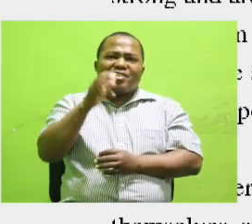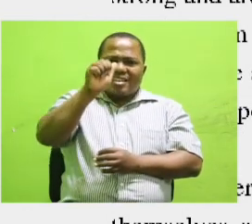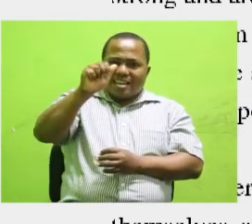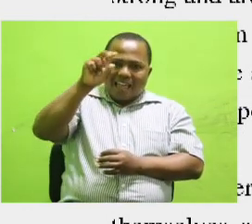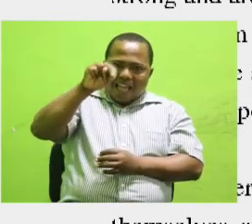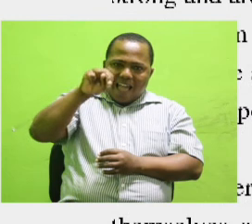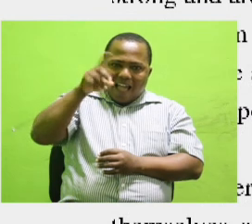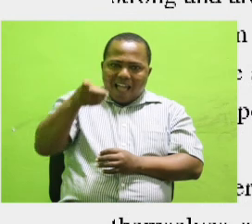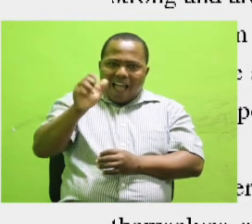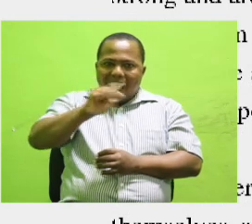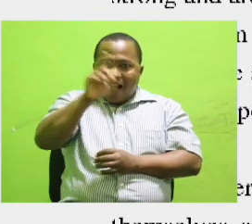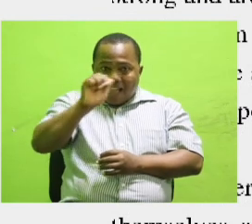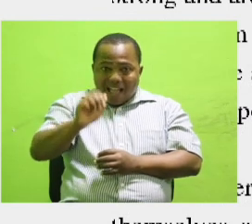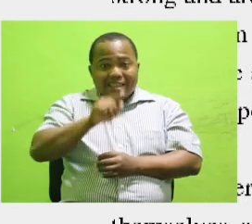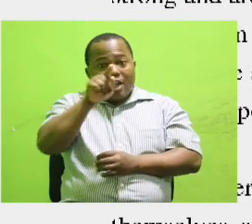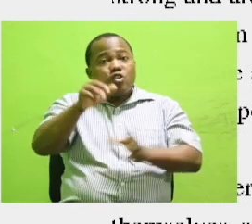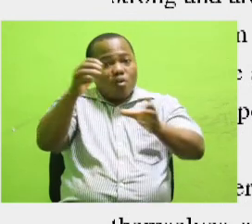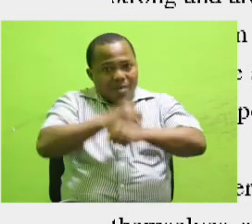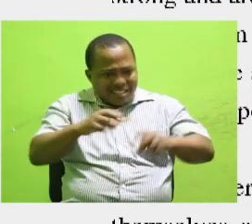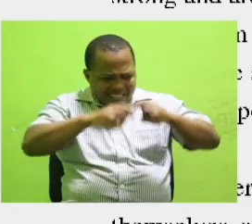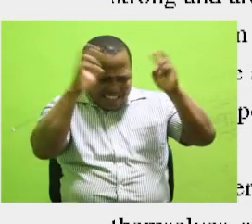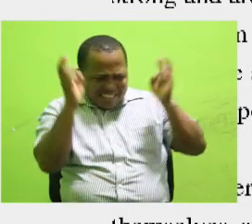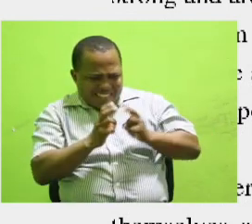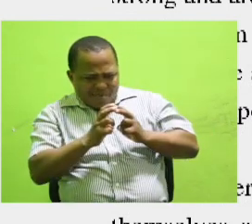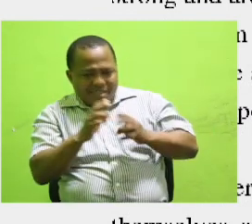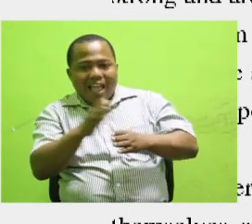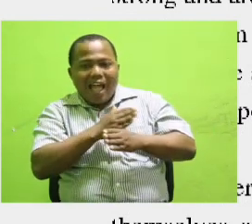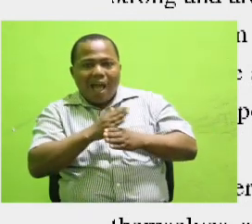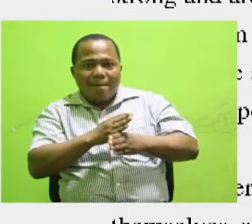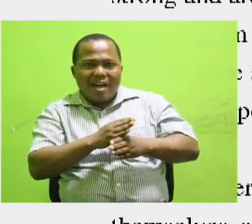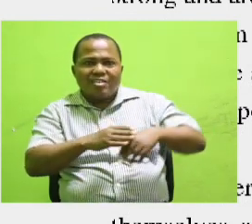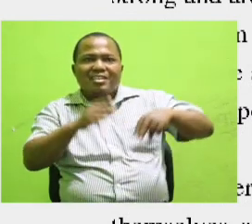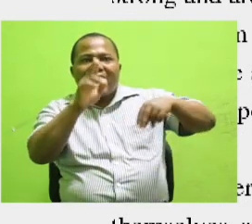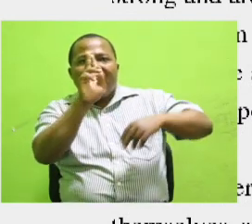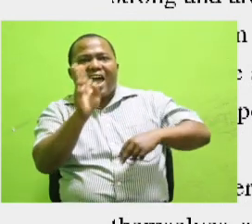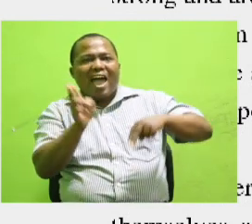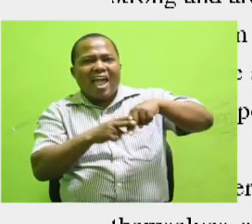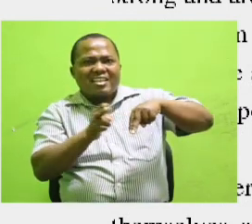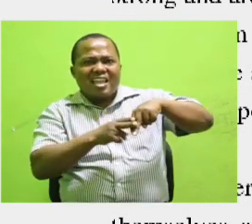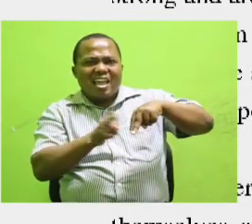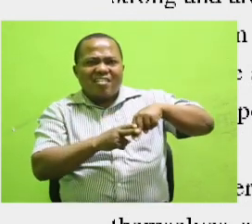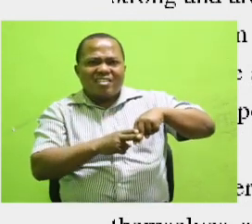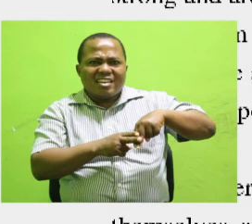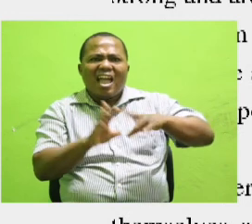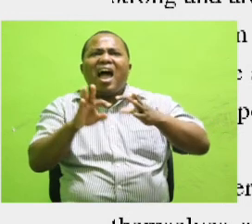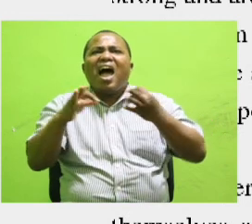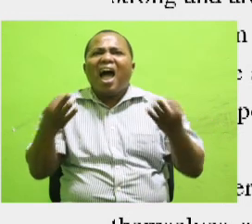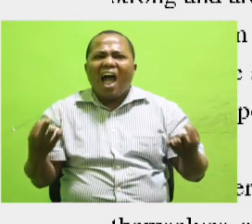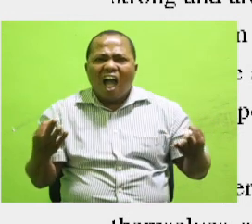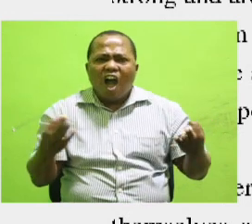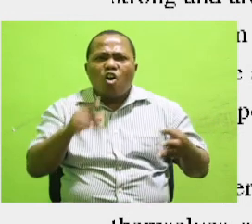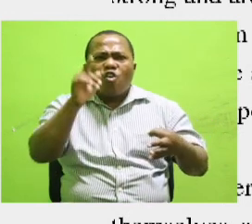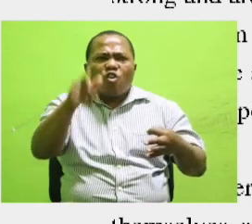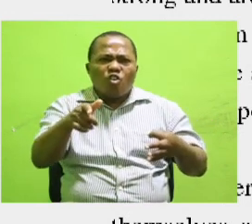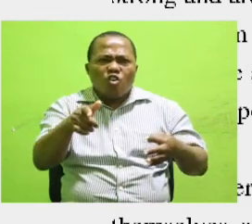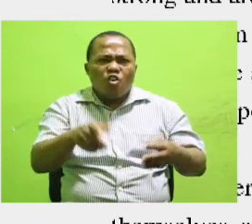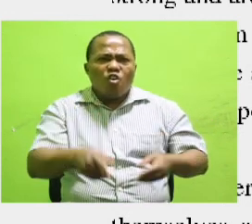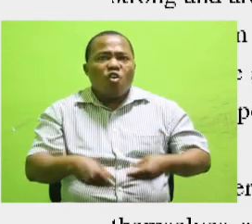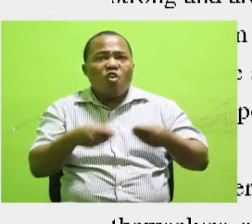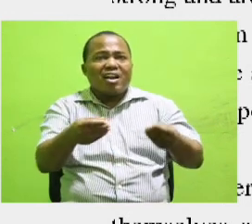about HIV AIDS. Explain on how you would take care of the patients with HIV AIDS. So this is